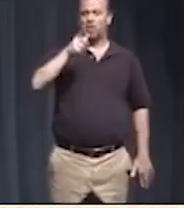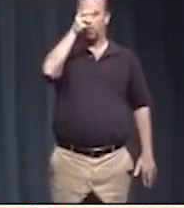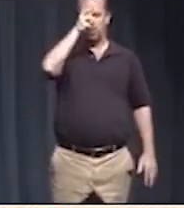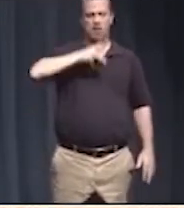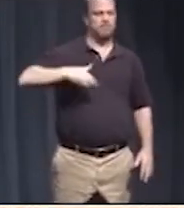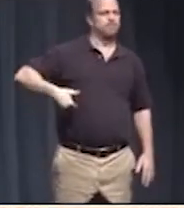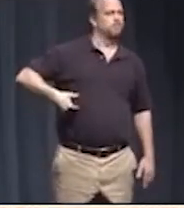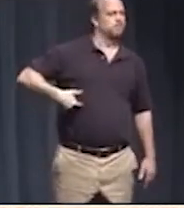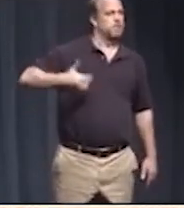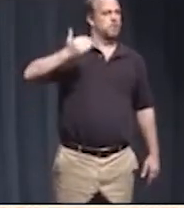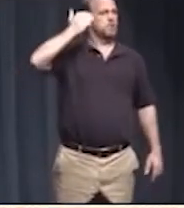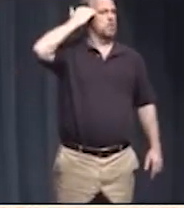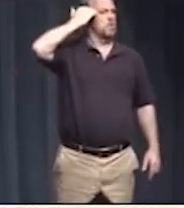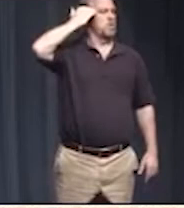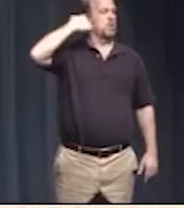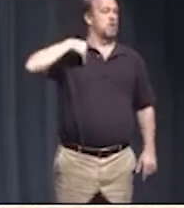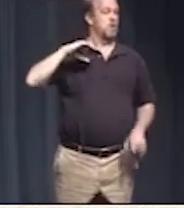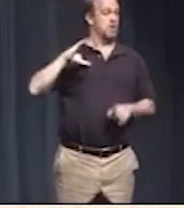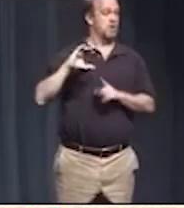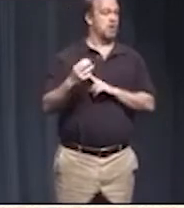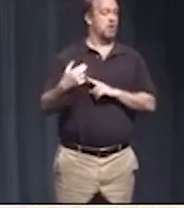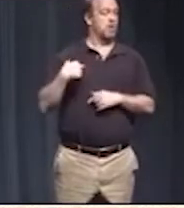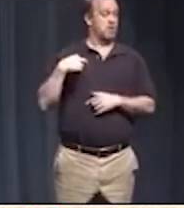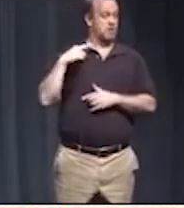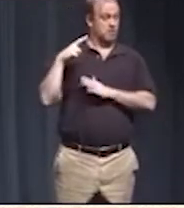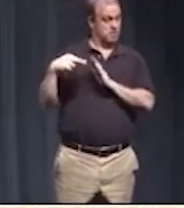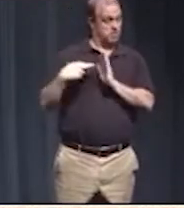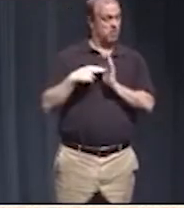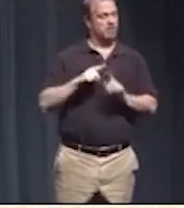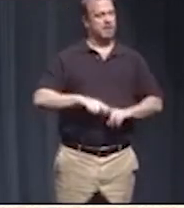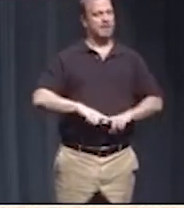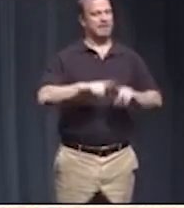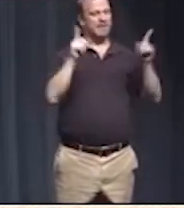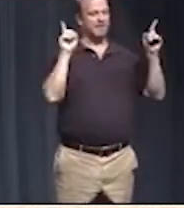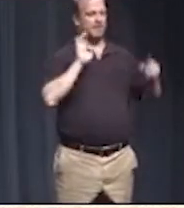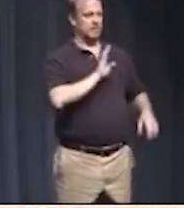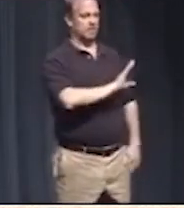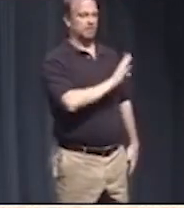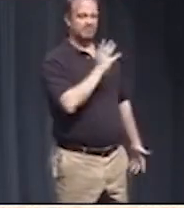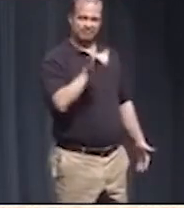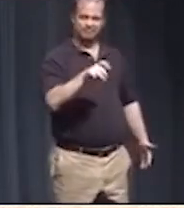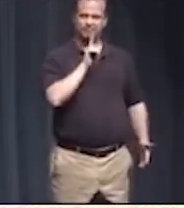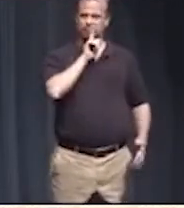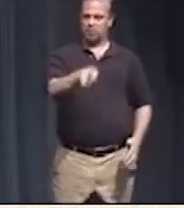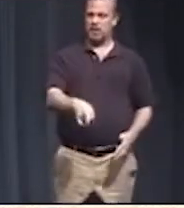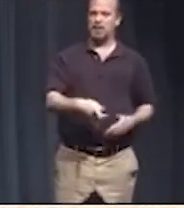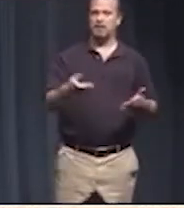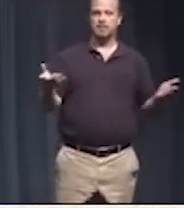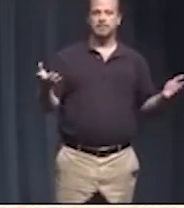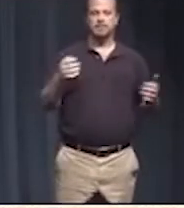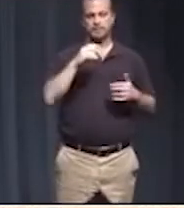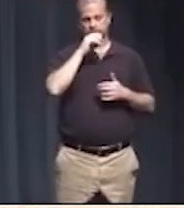it. We know our culture and our world is different from yours. The reality is true.